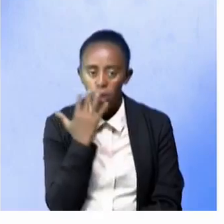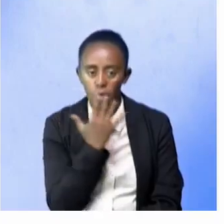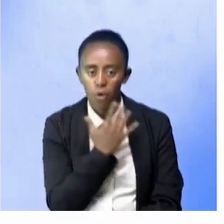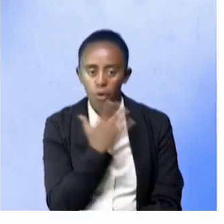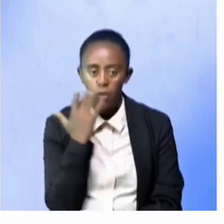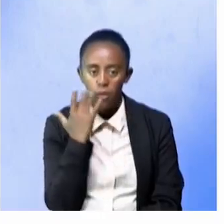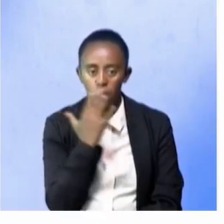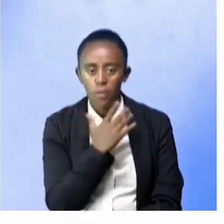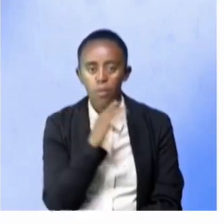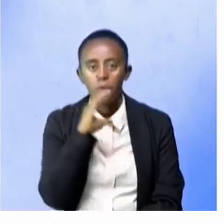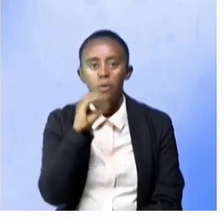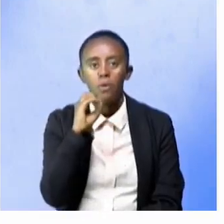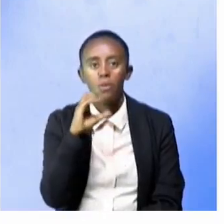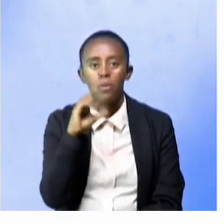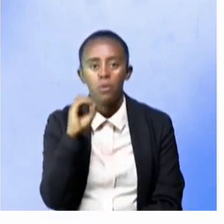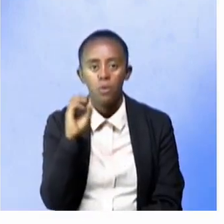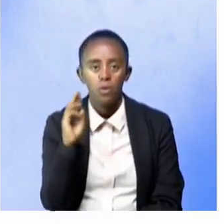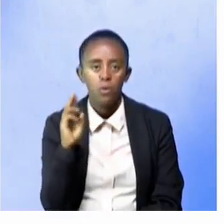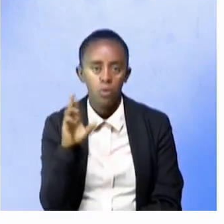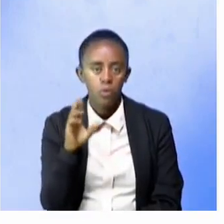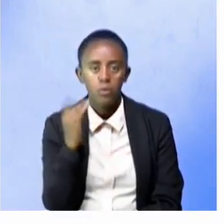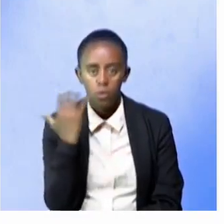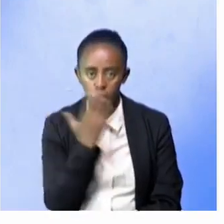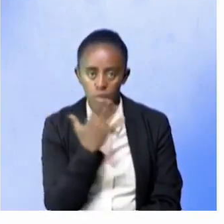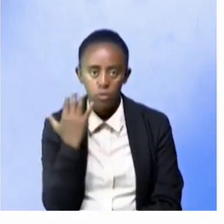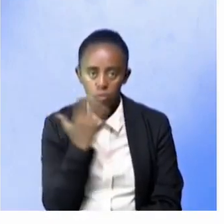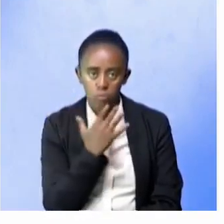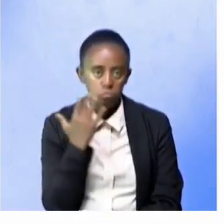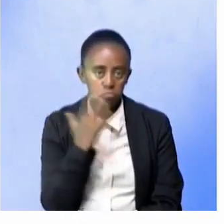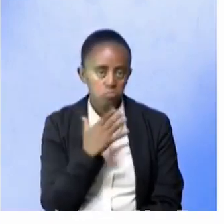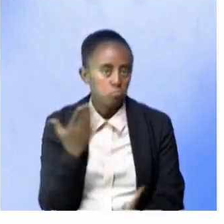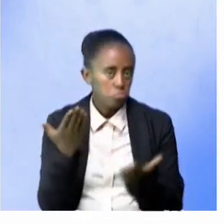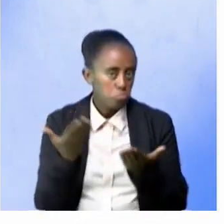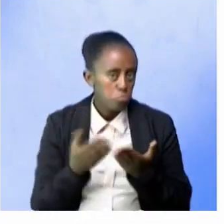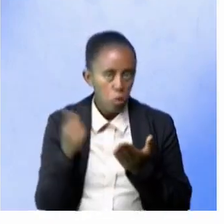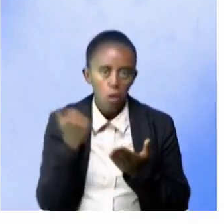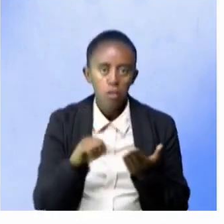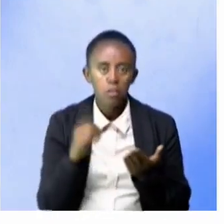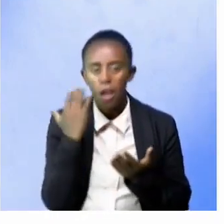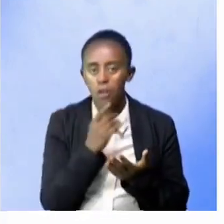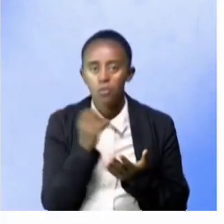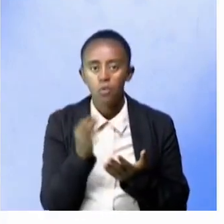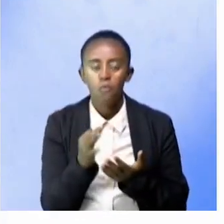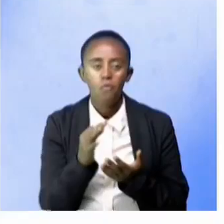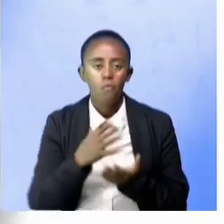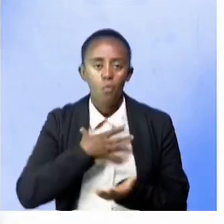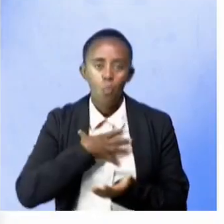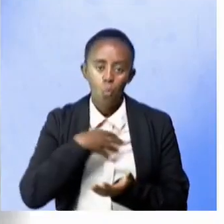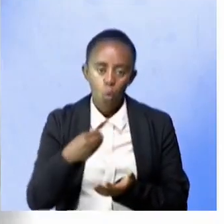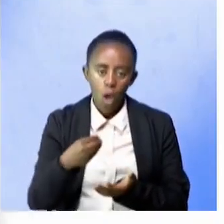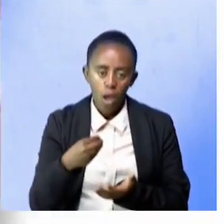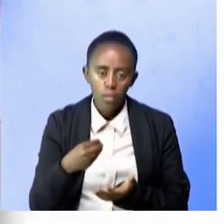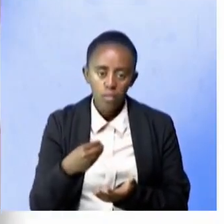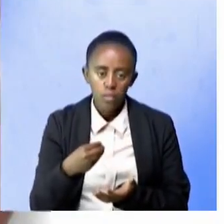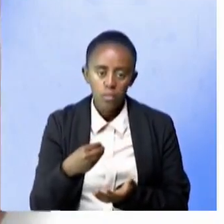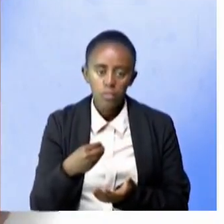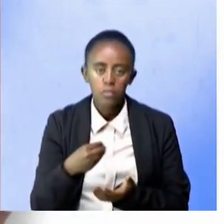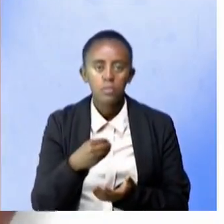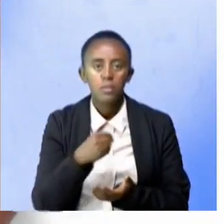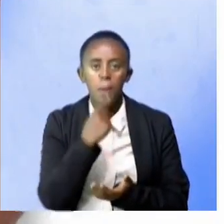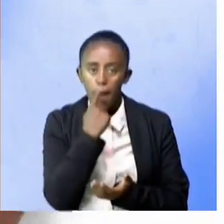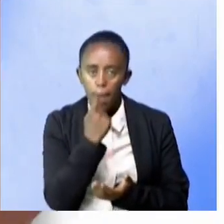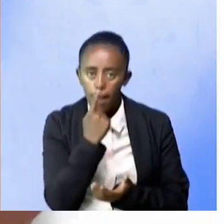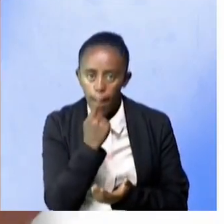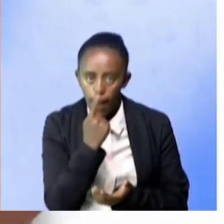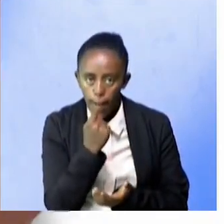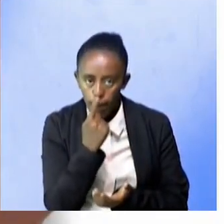Color. Let's go. Yeah, you are welcome. Any kind of color, that's white, red,